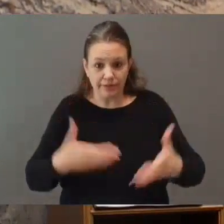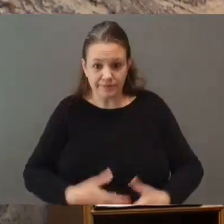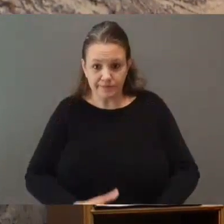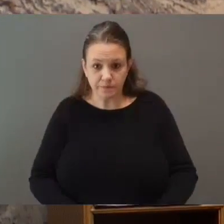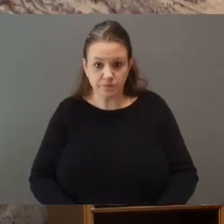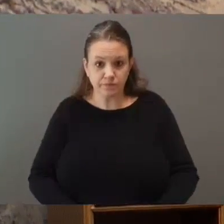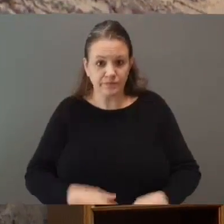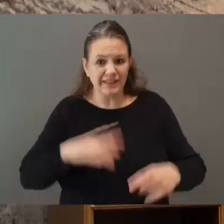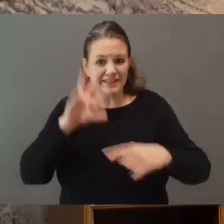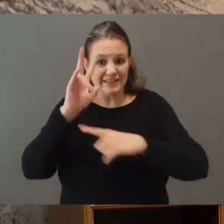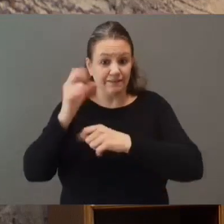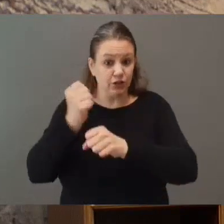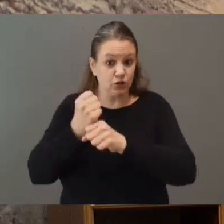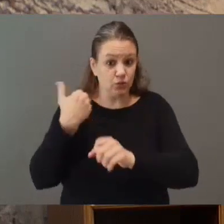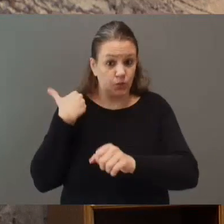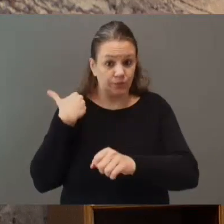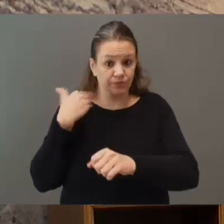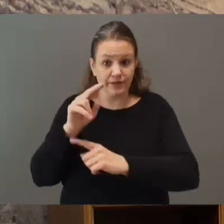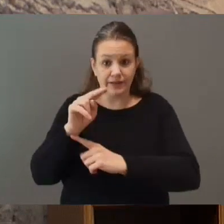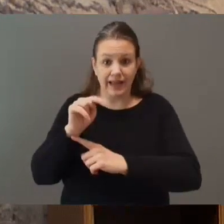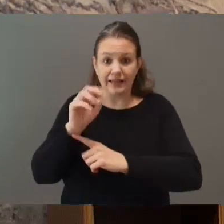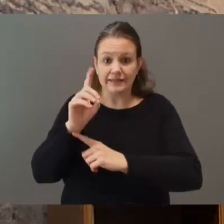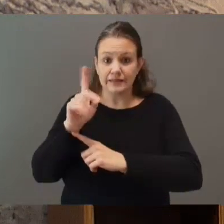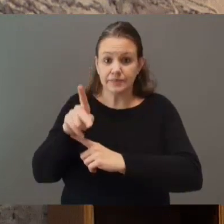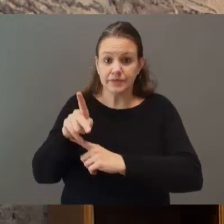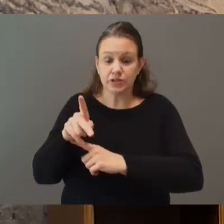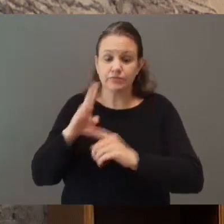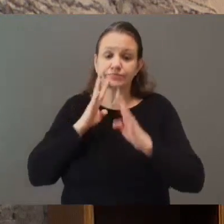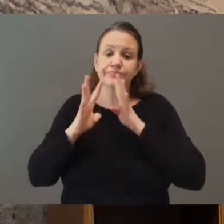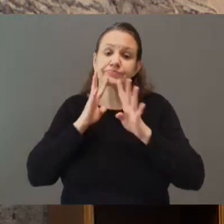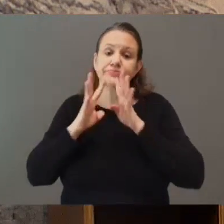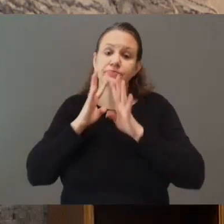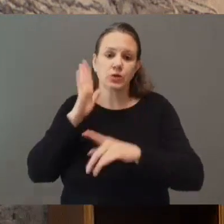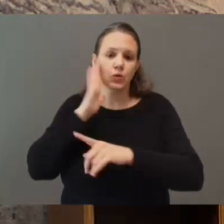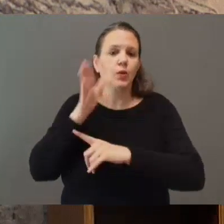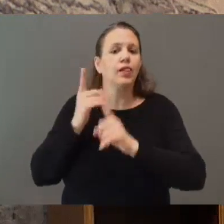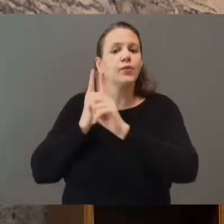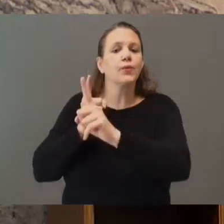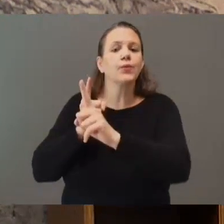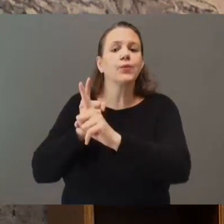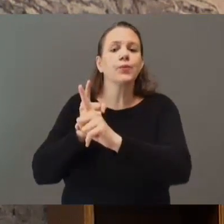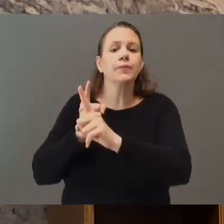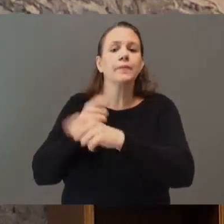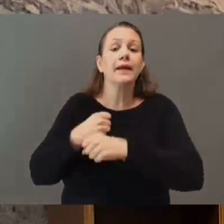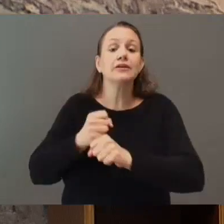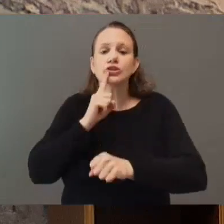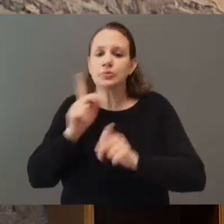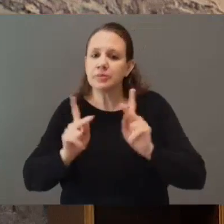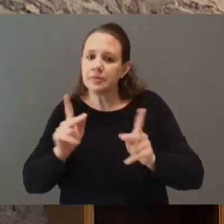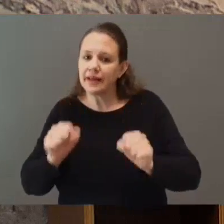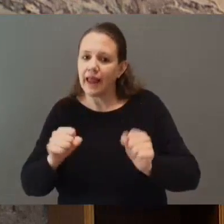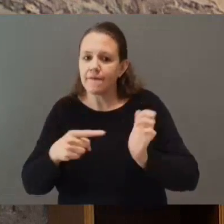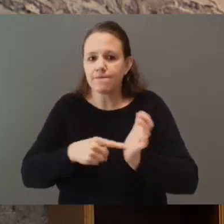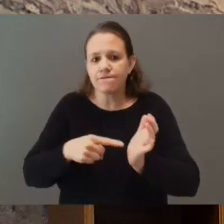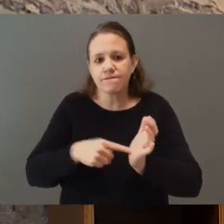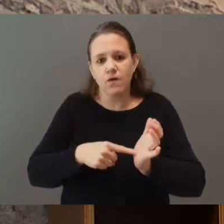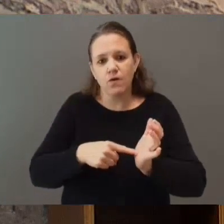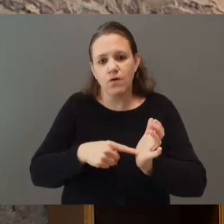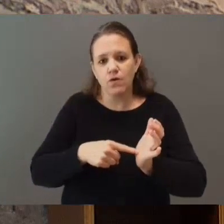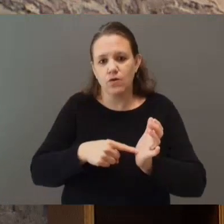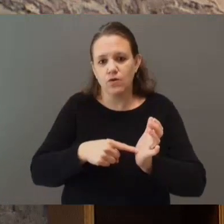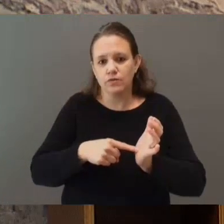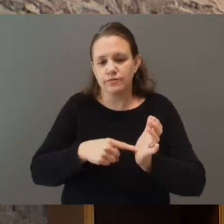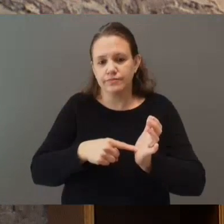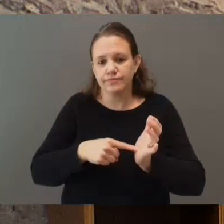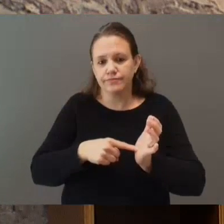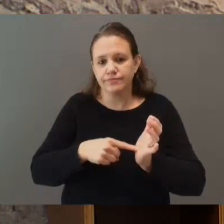again in the election 4 years ago. 18 months ago, the Premier promised British Columbians when it comes to affordability, they would be able to